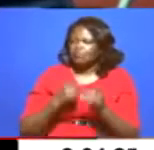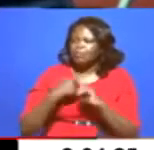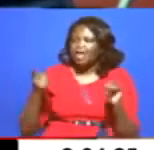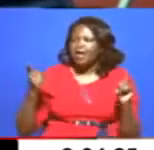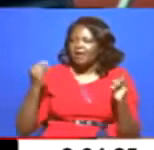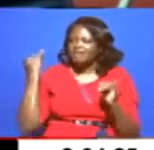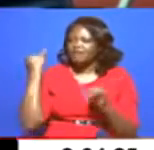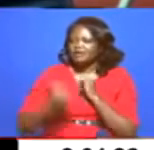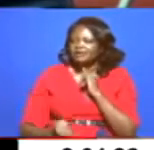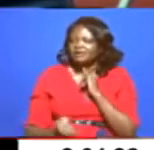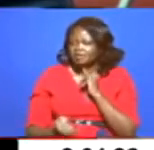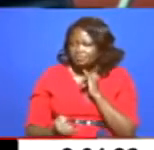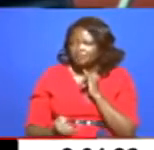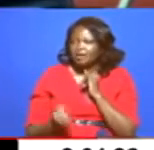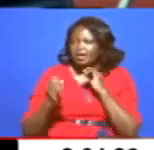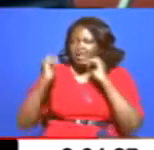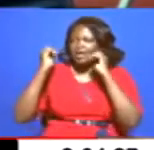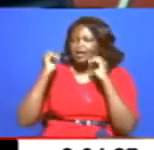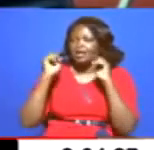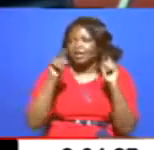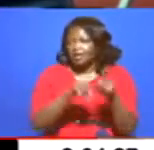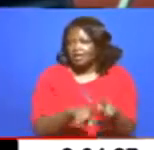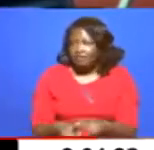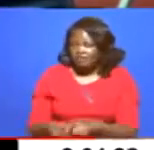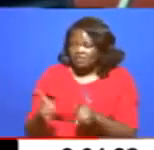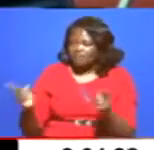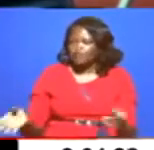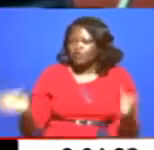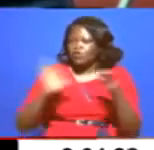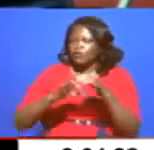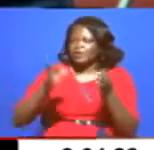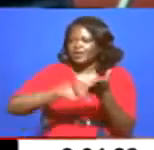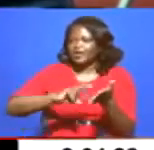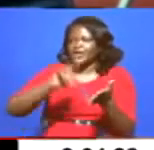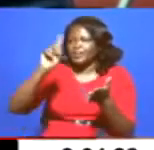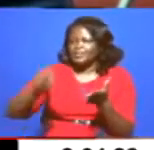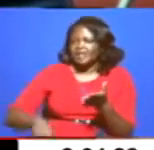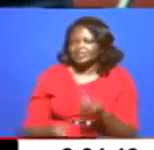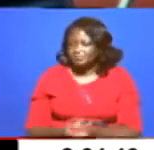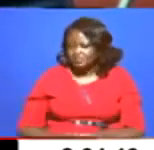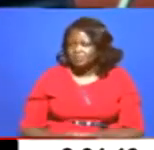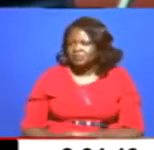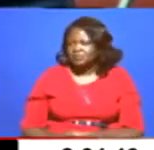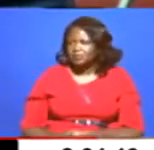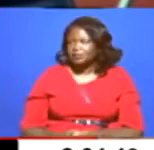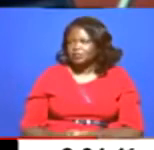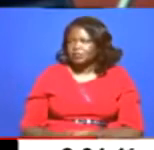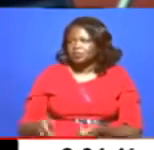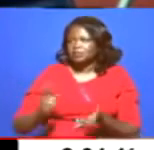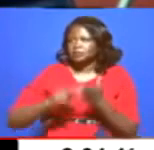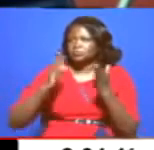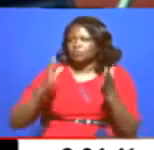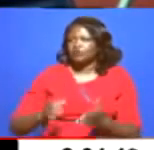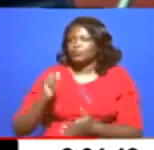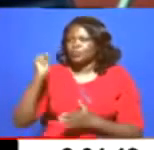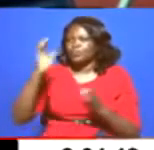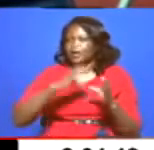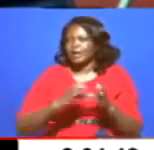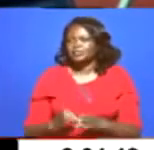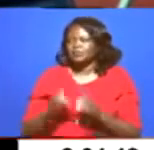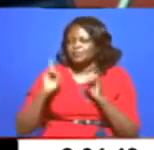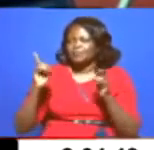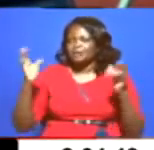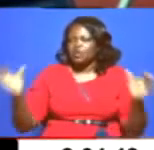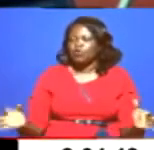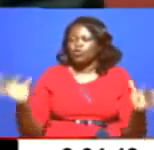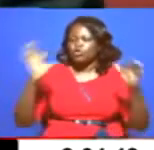day, if any coalition is to be registered with the Registrar of Political Parties, then it must be a coalition